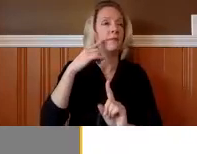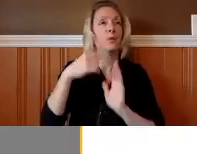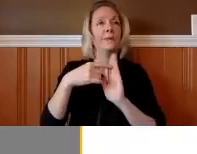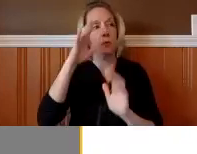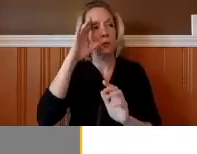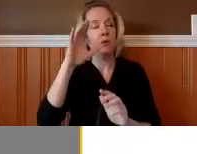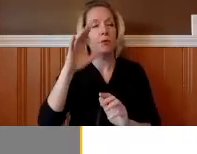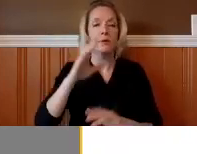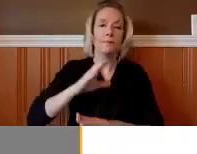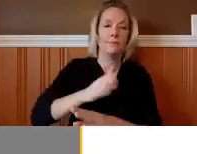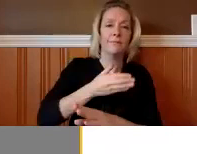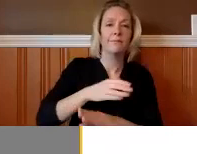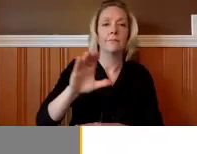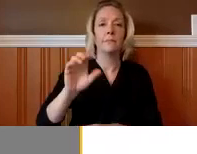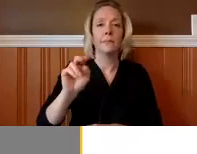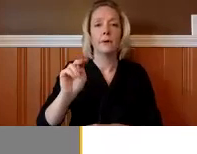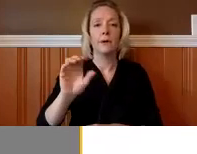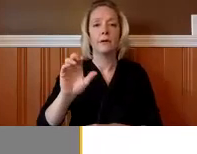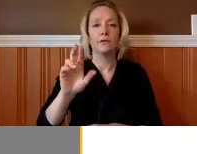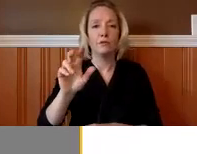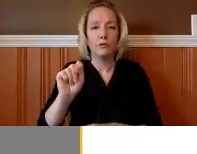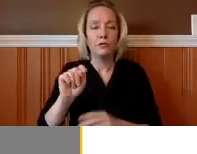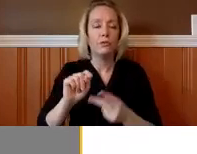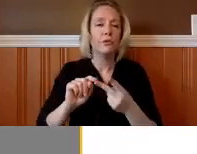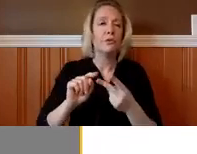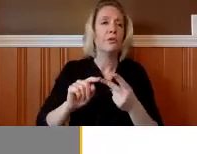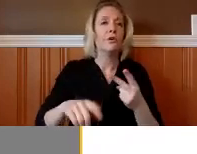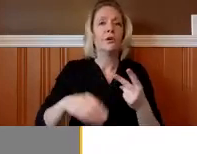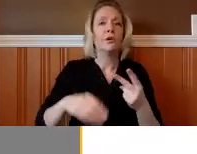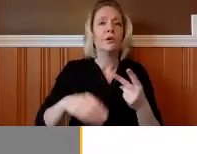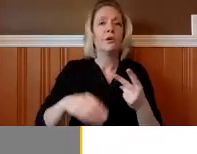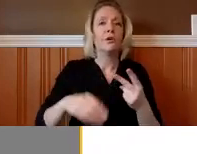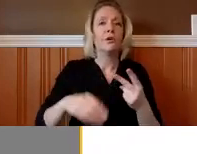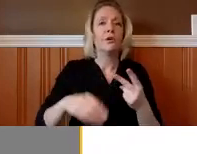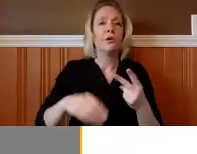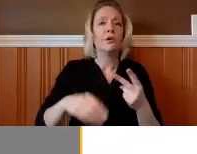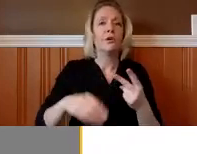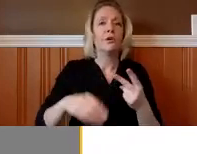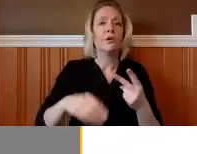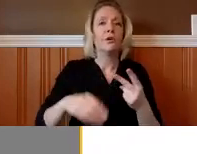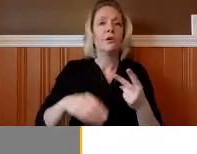the lunchroom cafeteria or the gym during a basketball game.